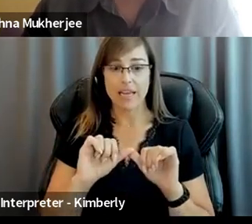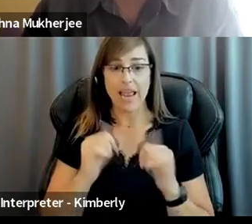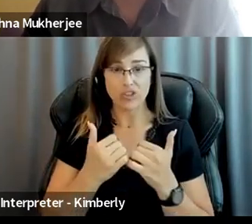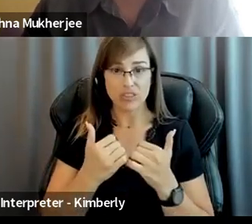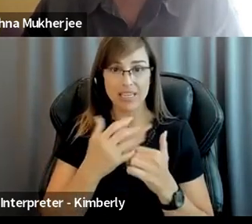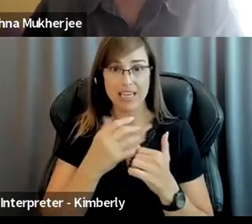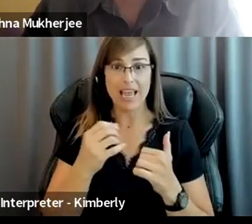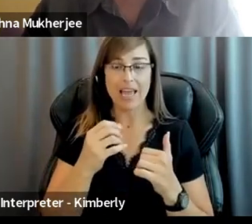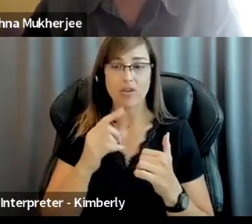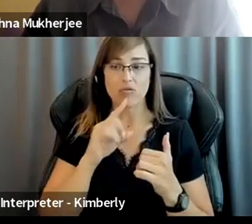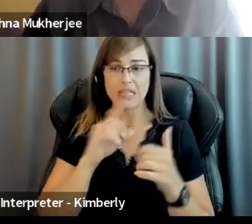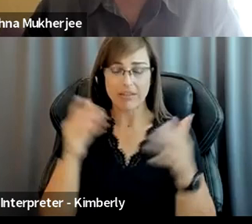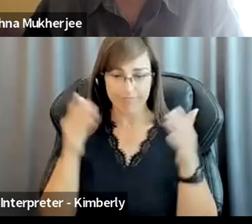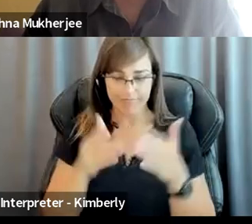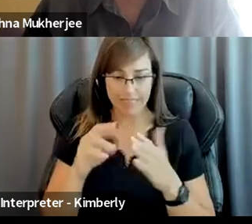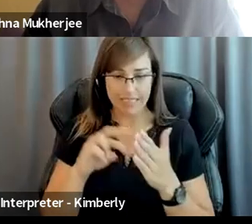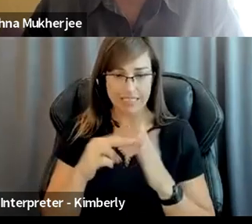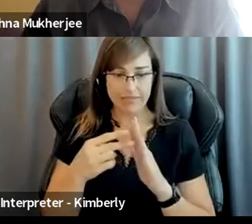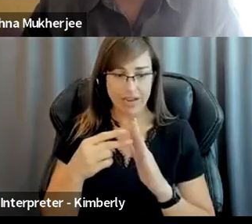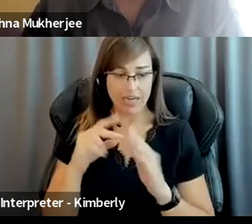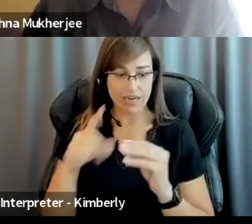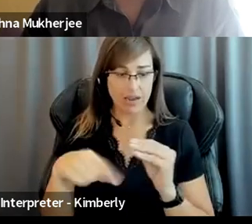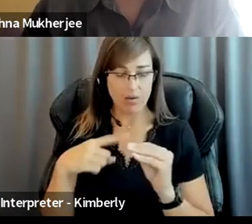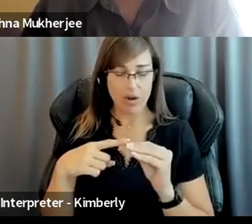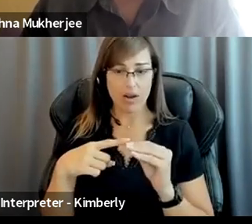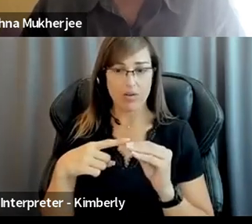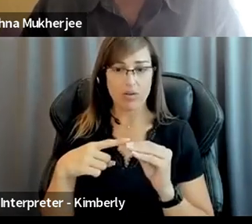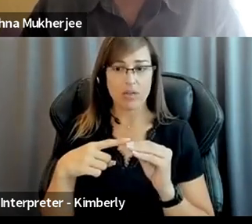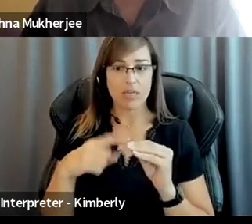very narrowly defined around what our